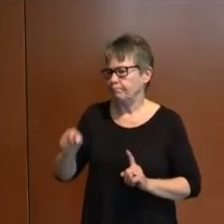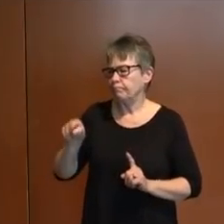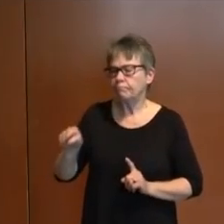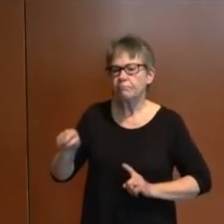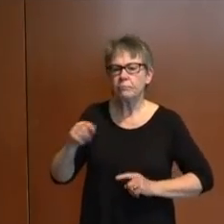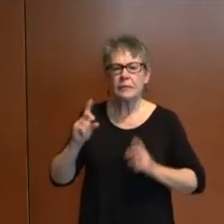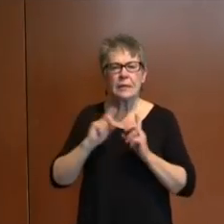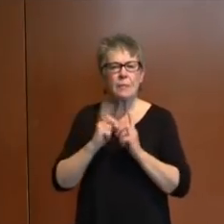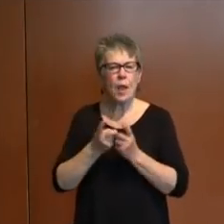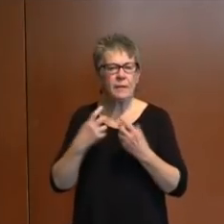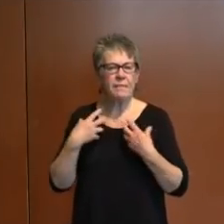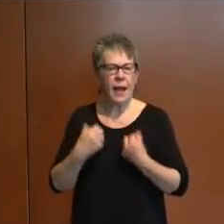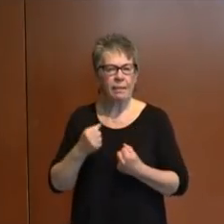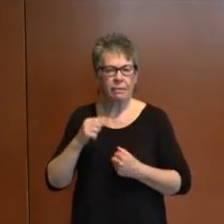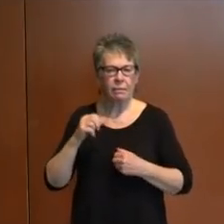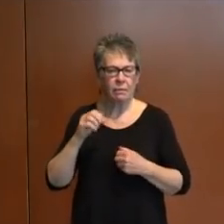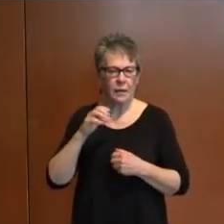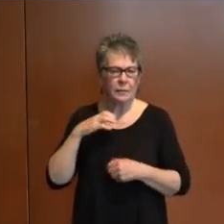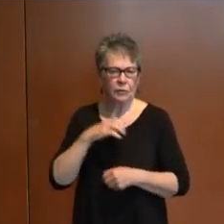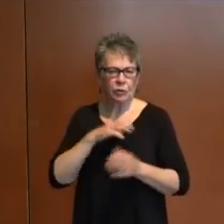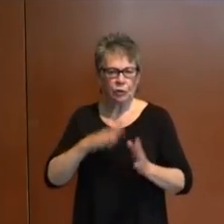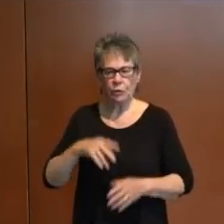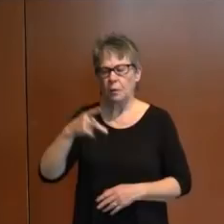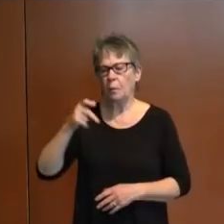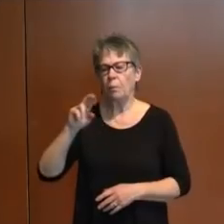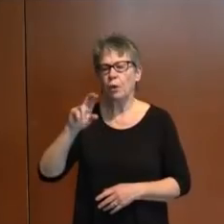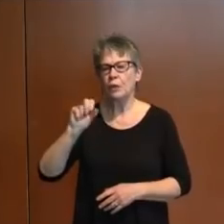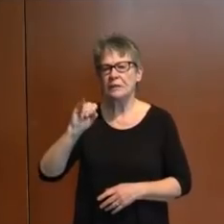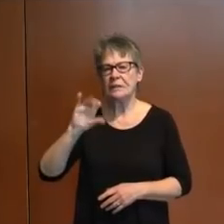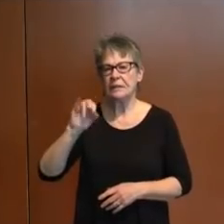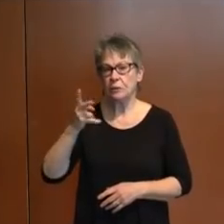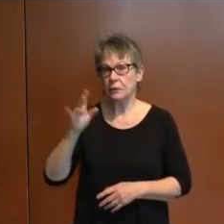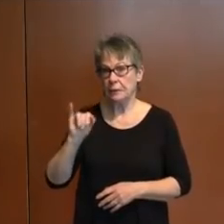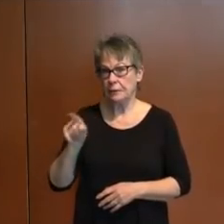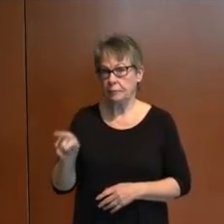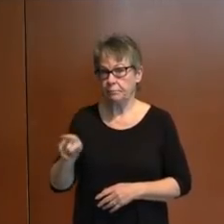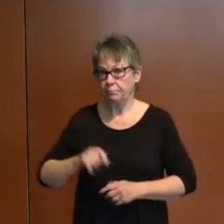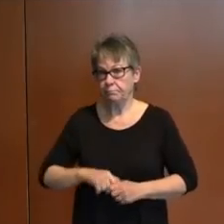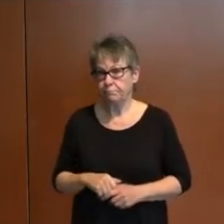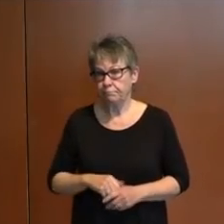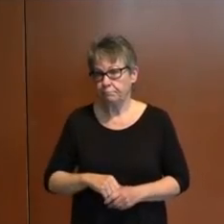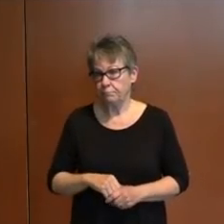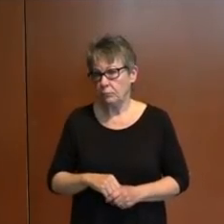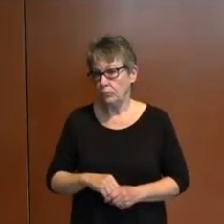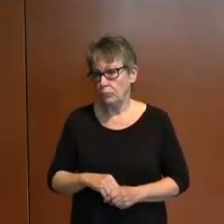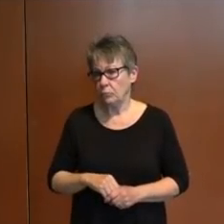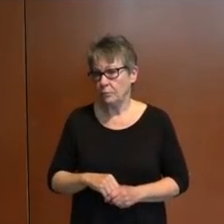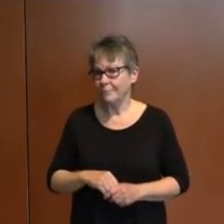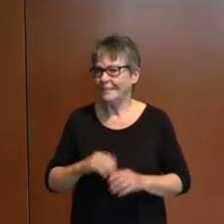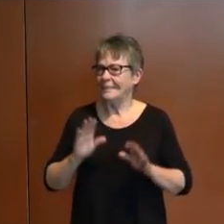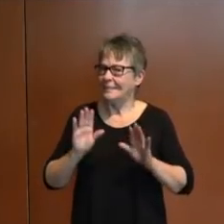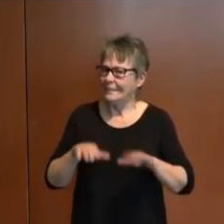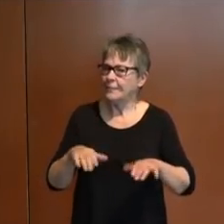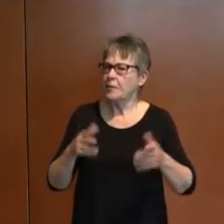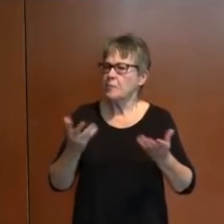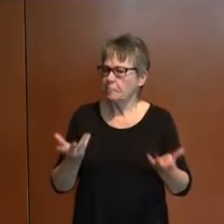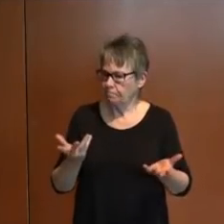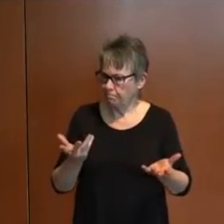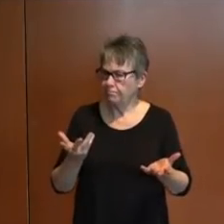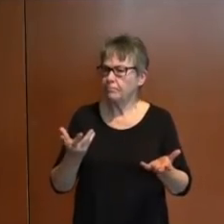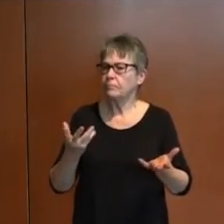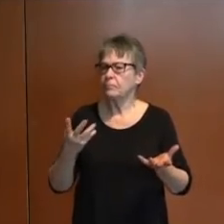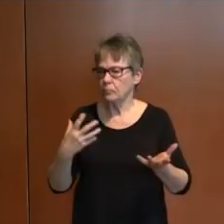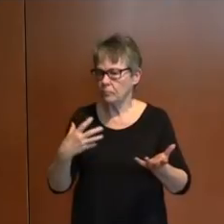everyone. We continue to see our older population and individuals with underlying